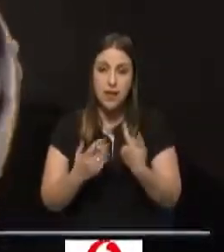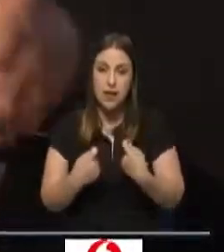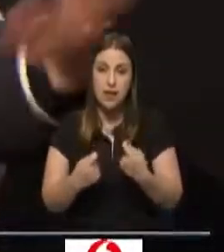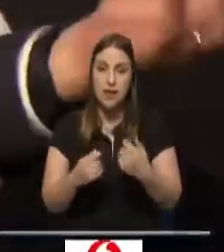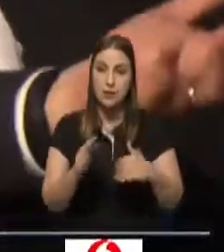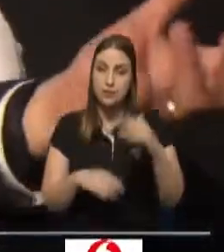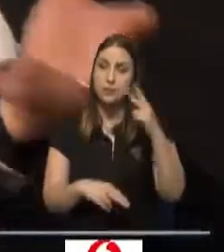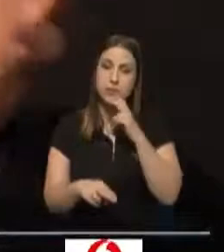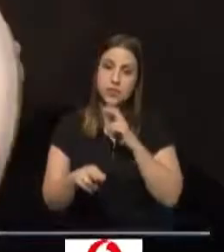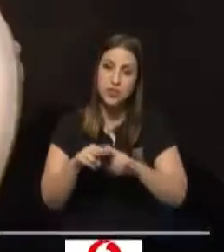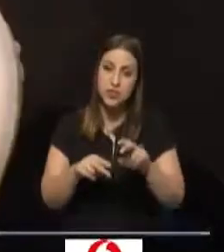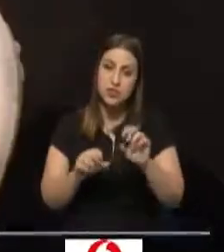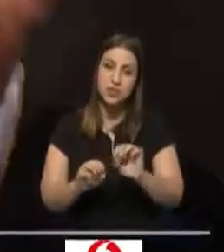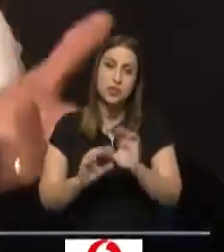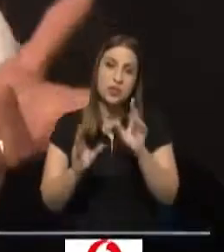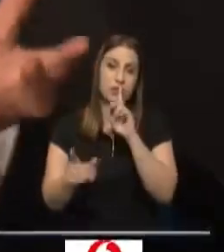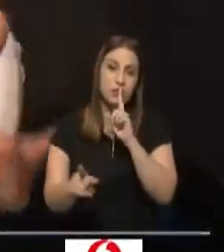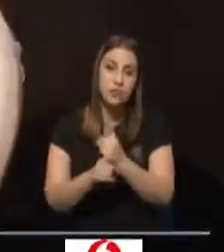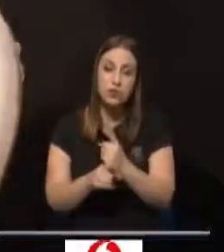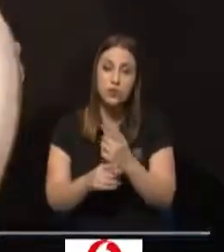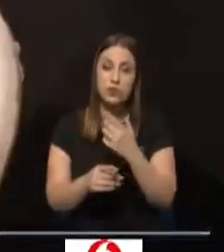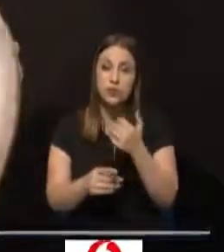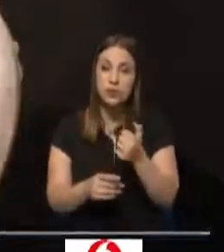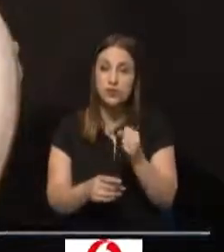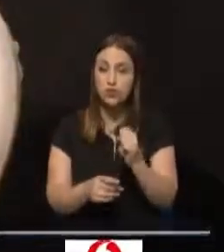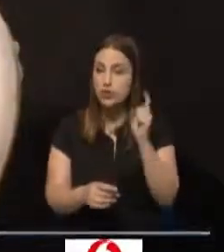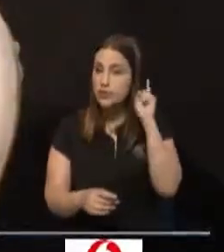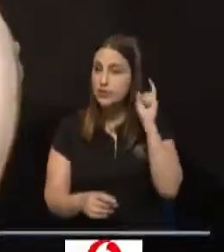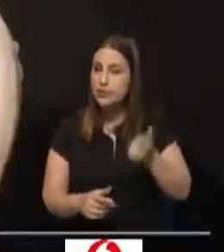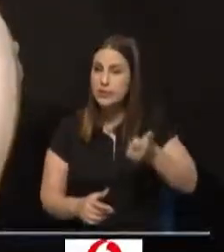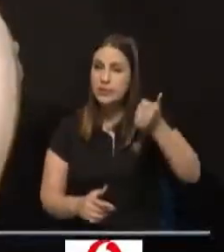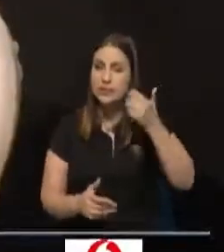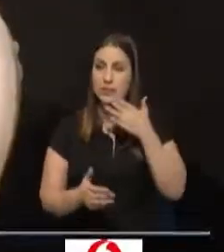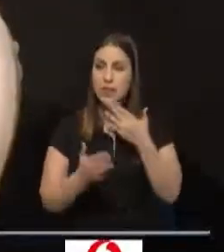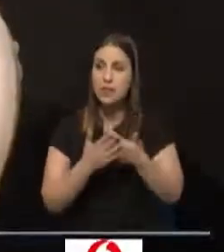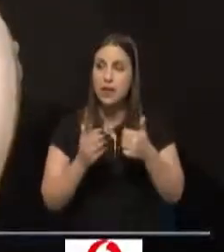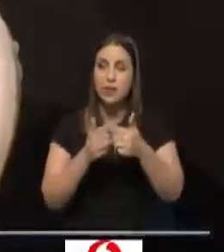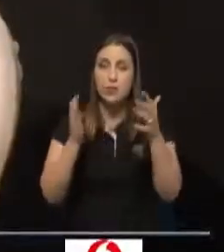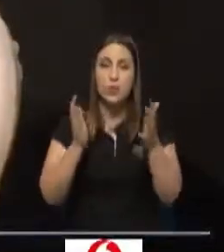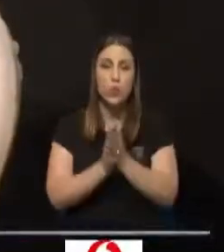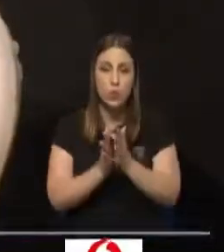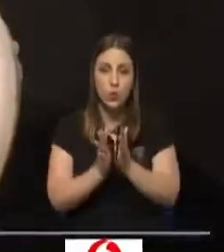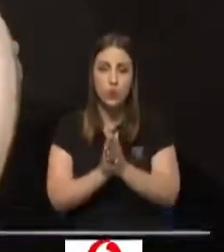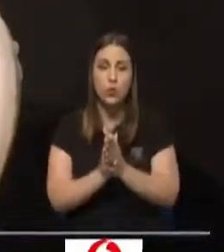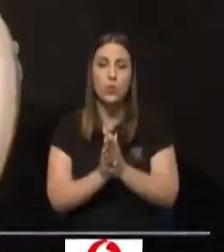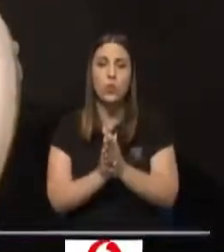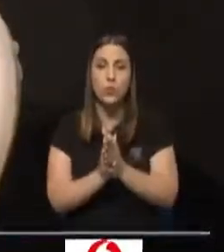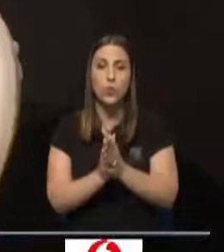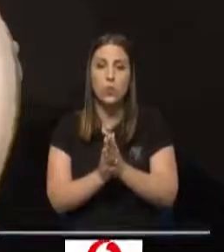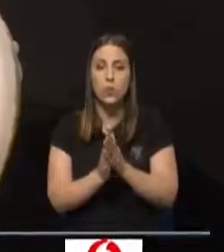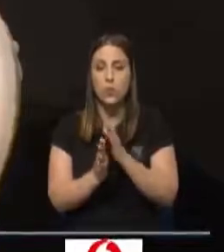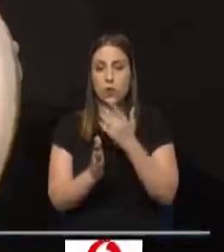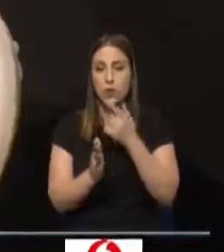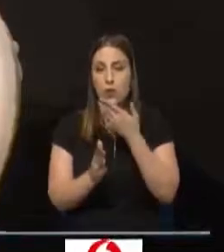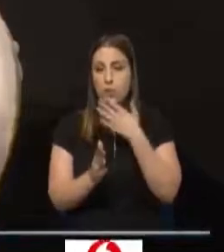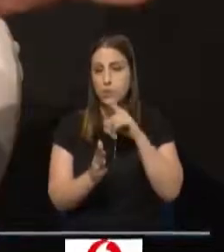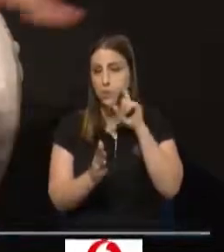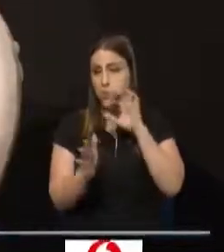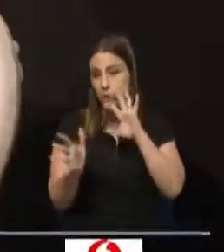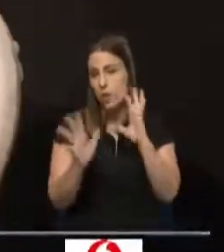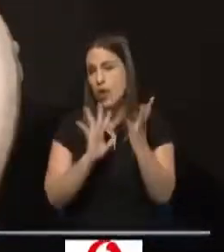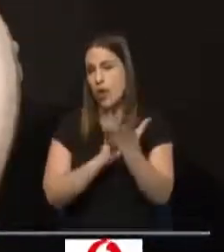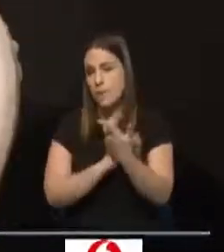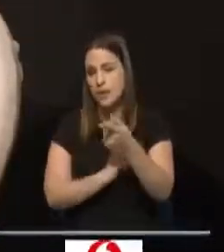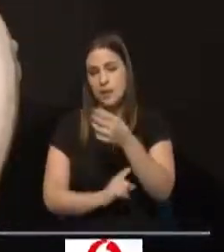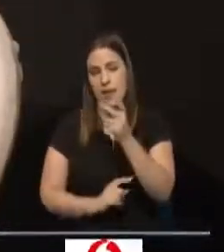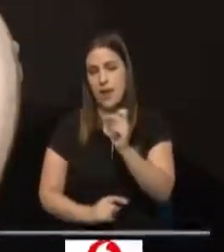has potentially greater consumption of energy, and so that is the relevance of 5G to the